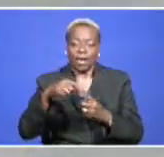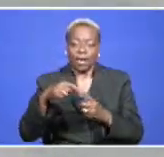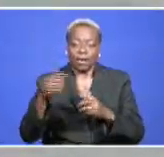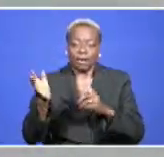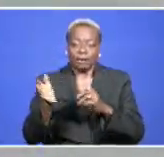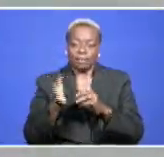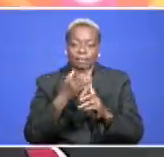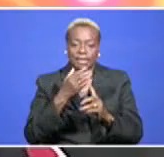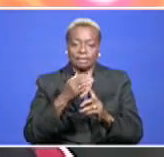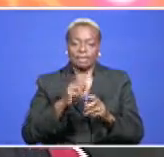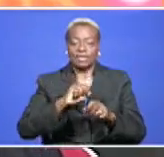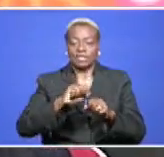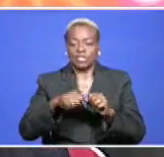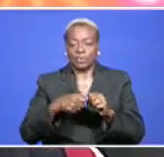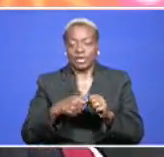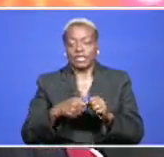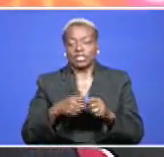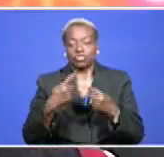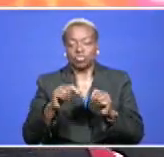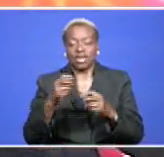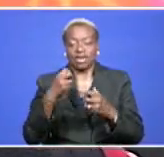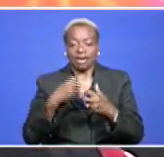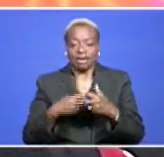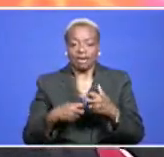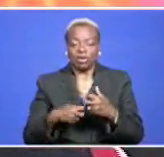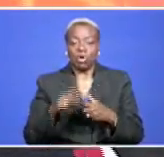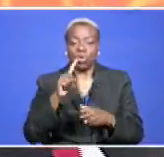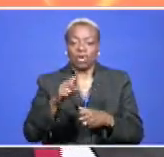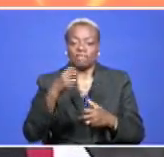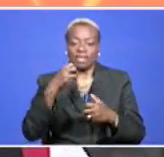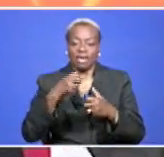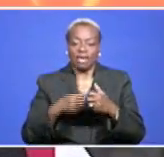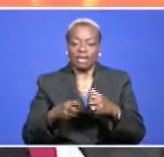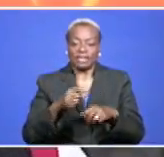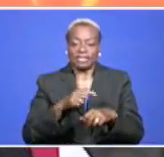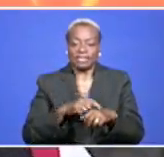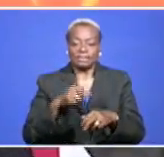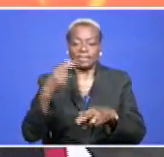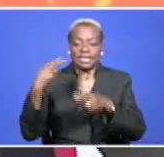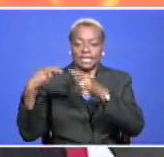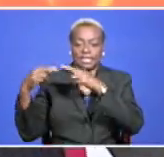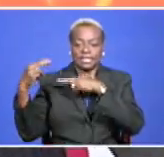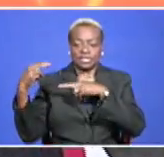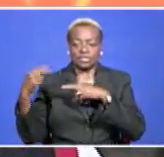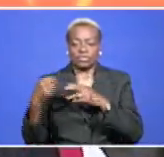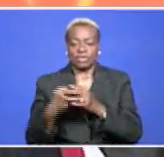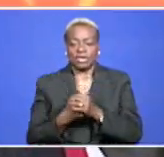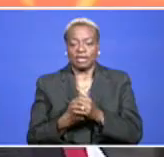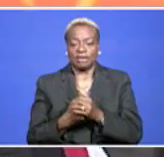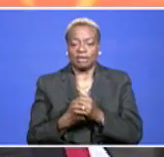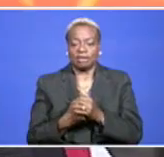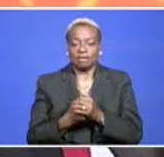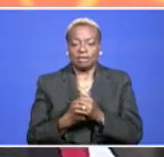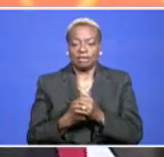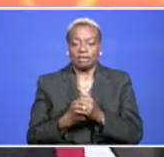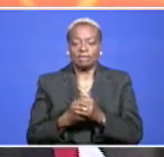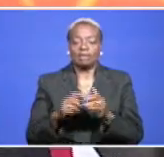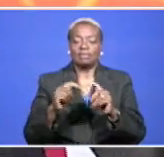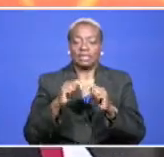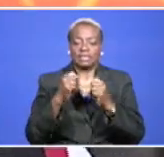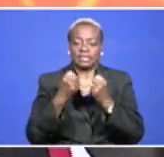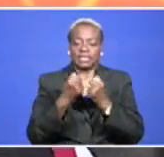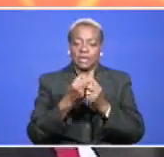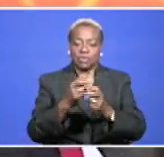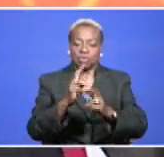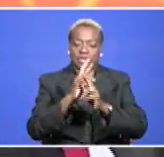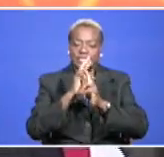in this, so we are doing. I think it's one of the most hard-fought BISS in the history of this track and field meet. The kids are resilient. I couldn't ask anything more.